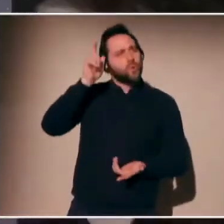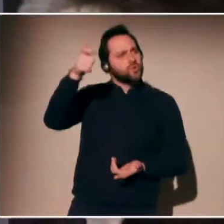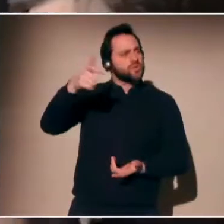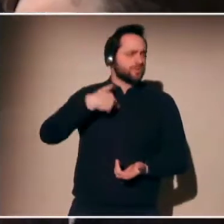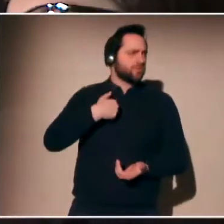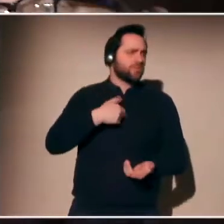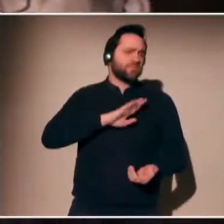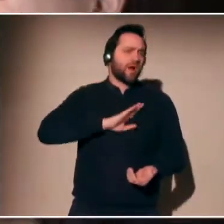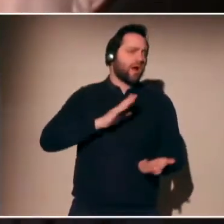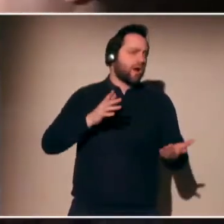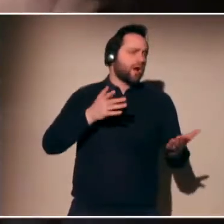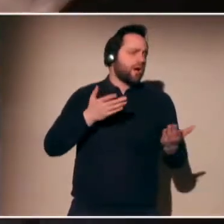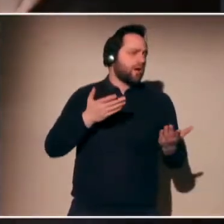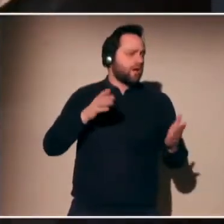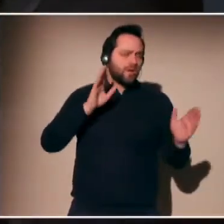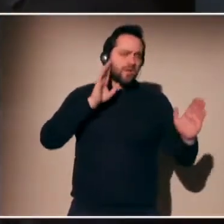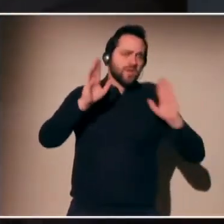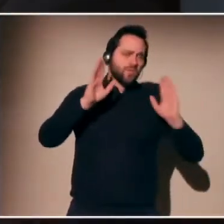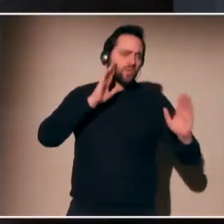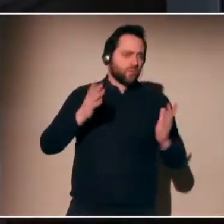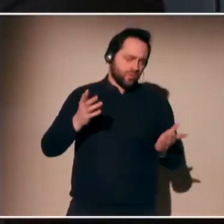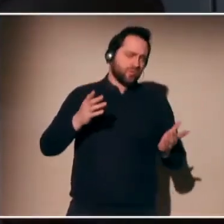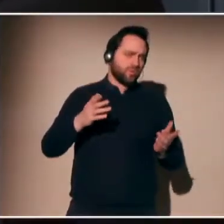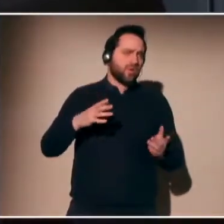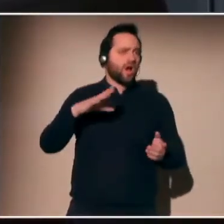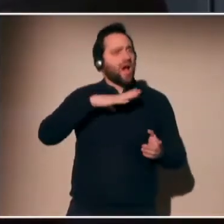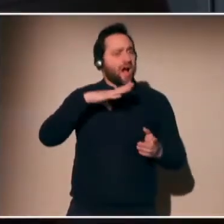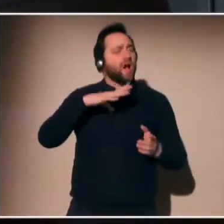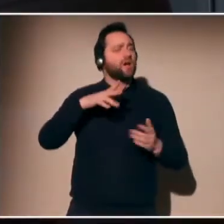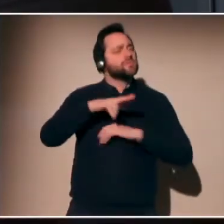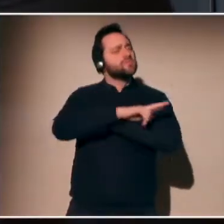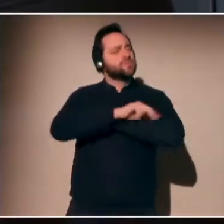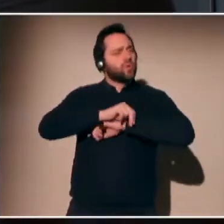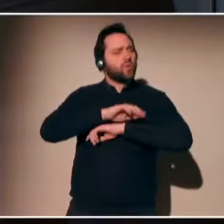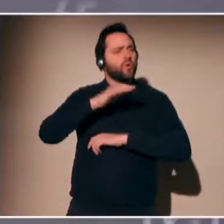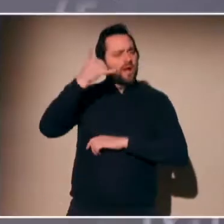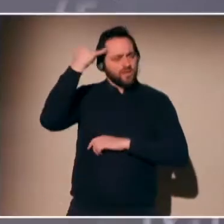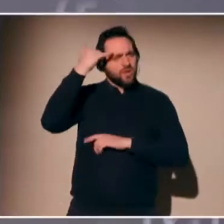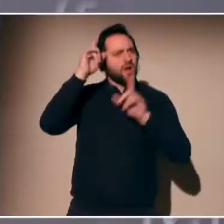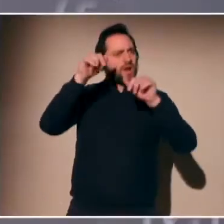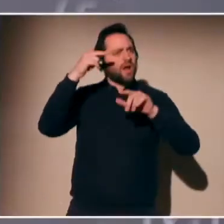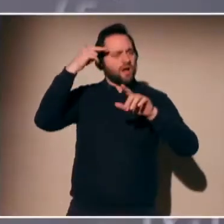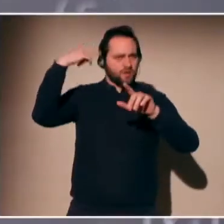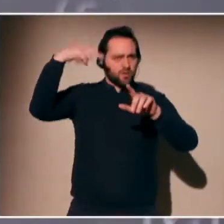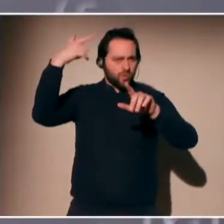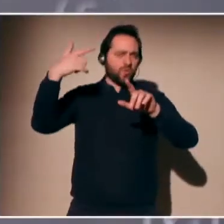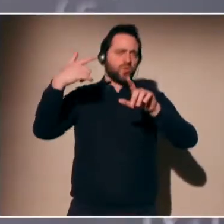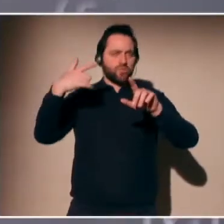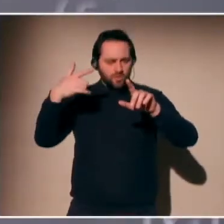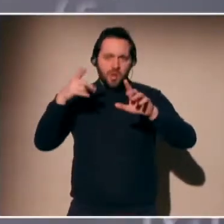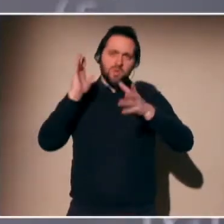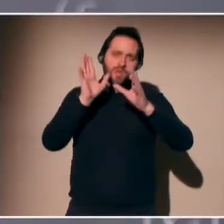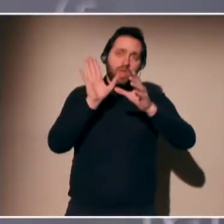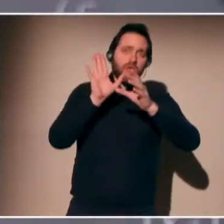to, since Facebook already has big offices there in engineering. But